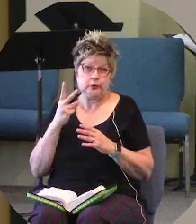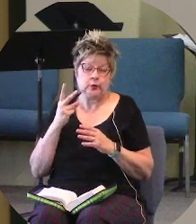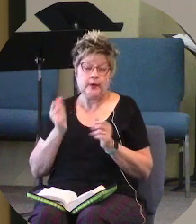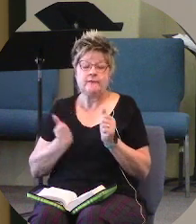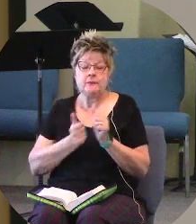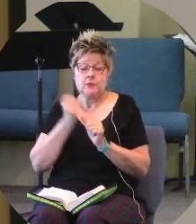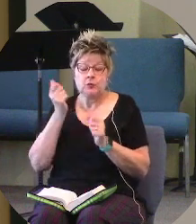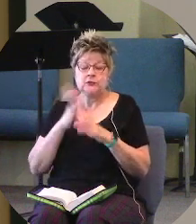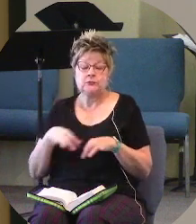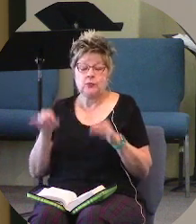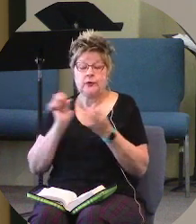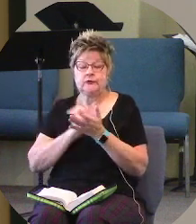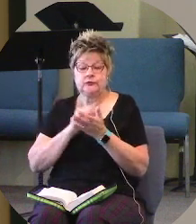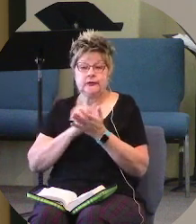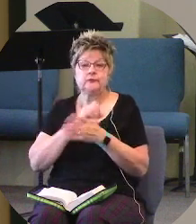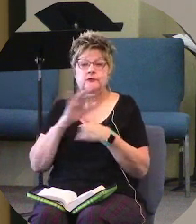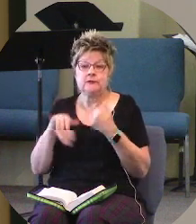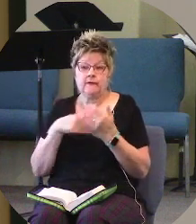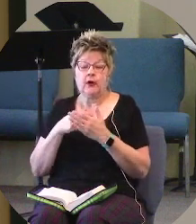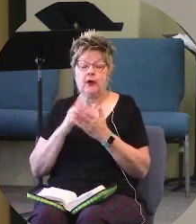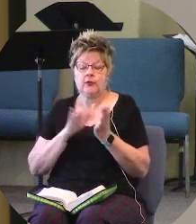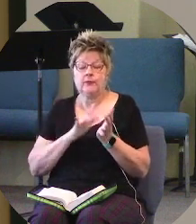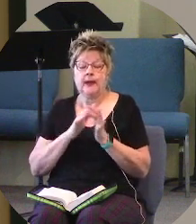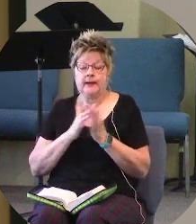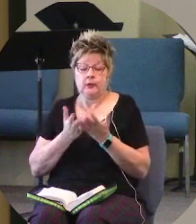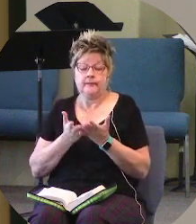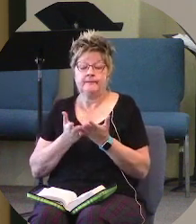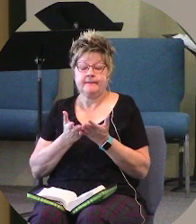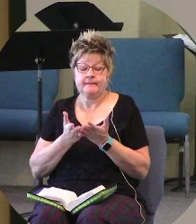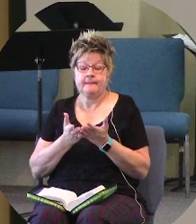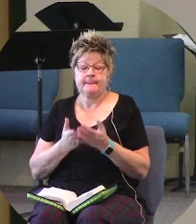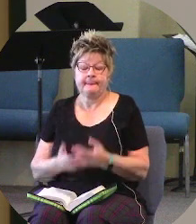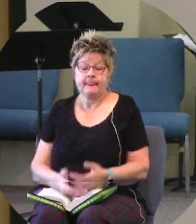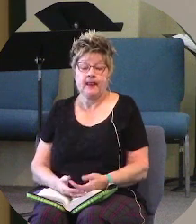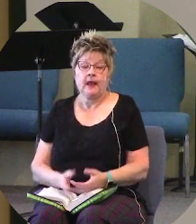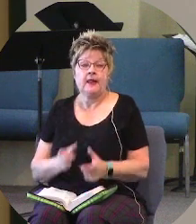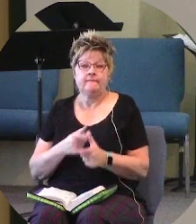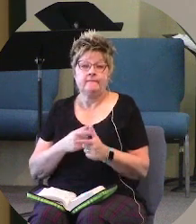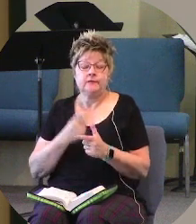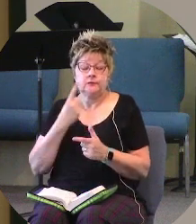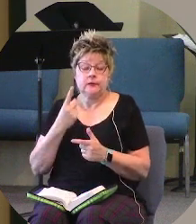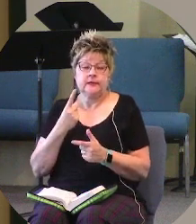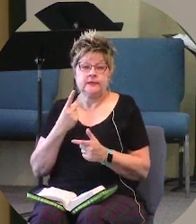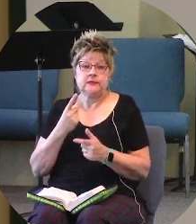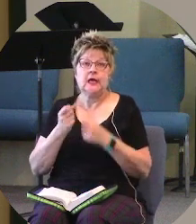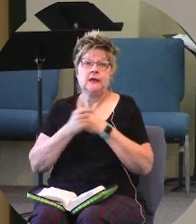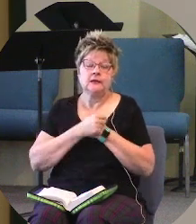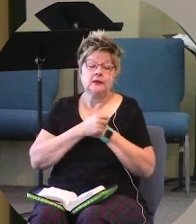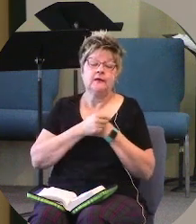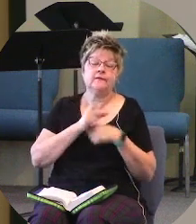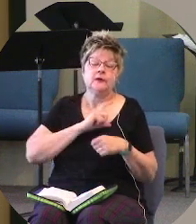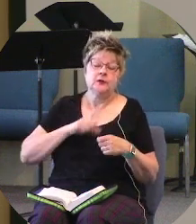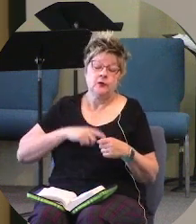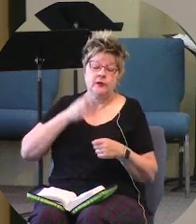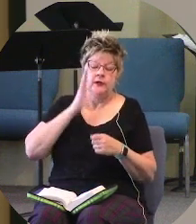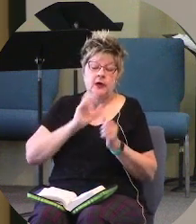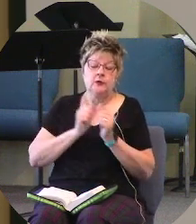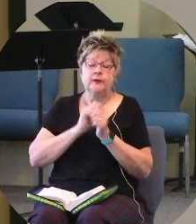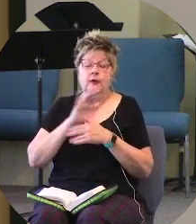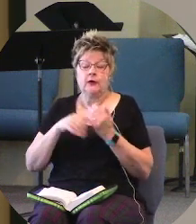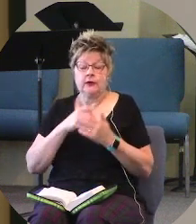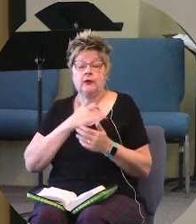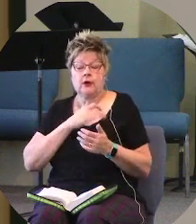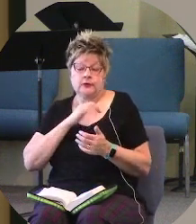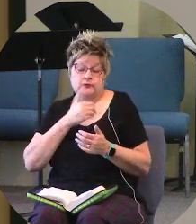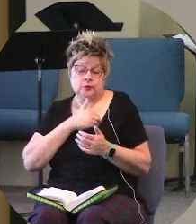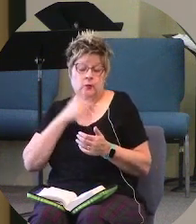most important scriptures in all the Bible. The first one is, love the Lord your God with all your heart, all your soul, all your